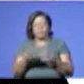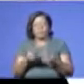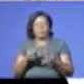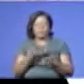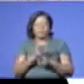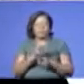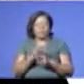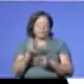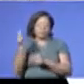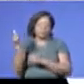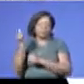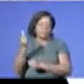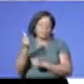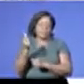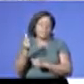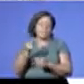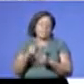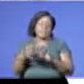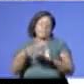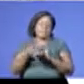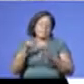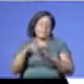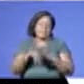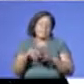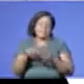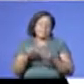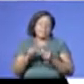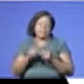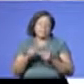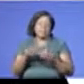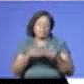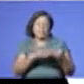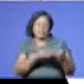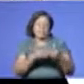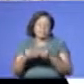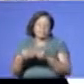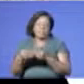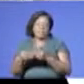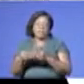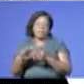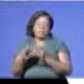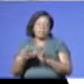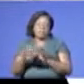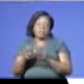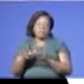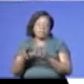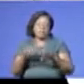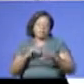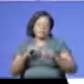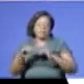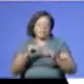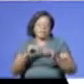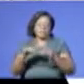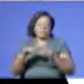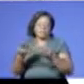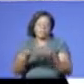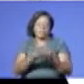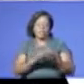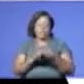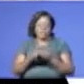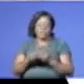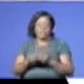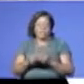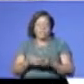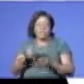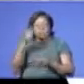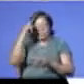to strike is tied in to the leadership fight of the management union. And I think that is so